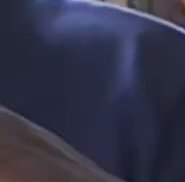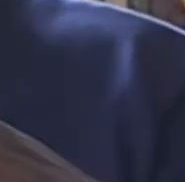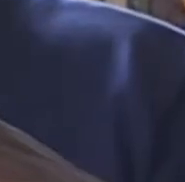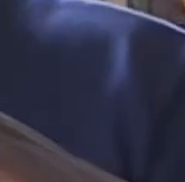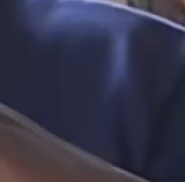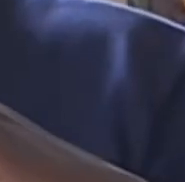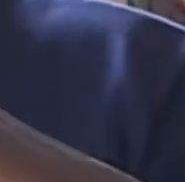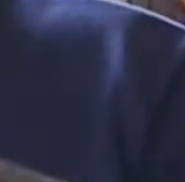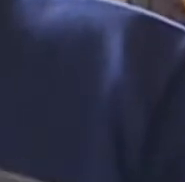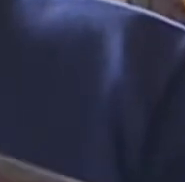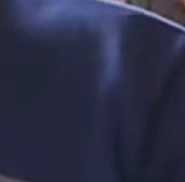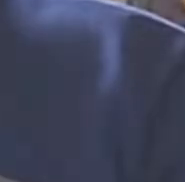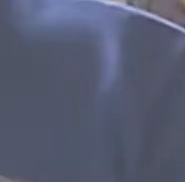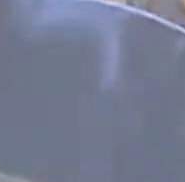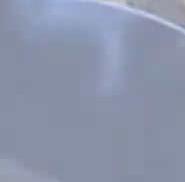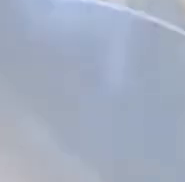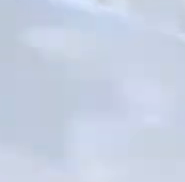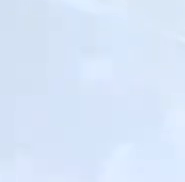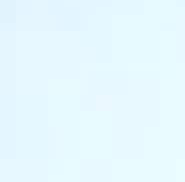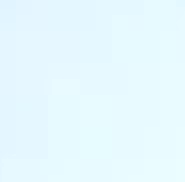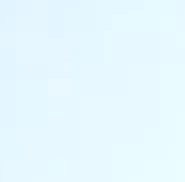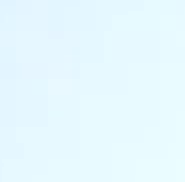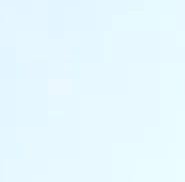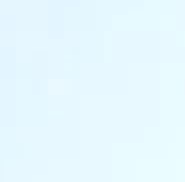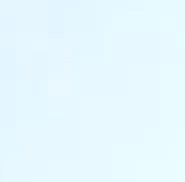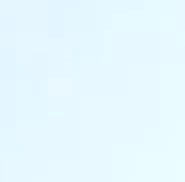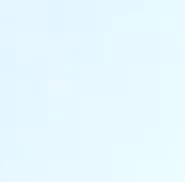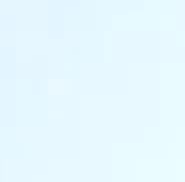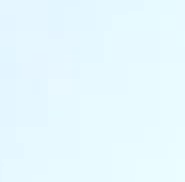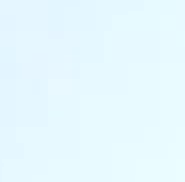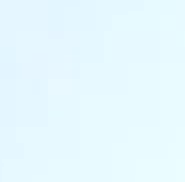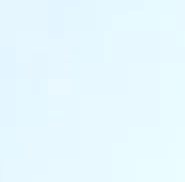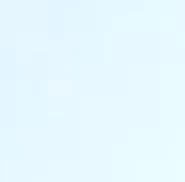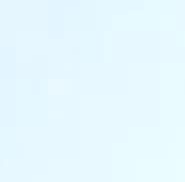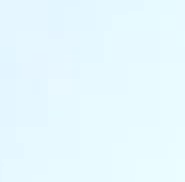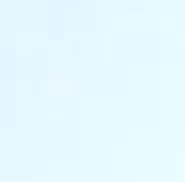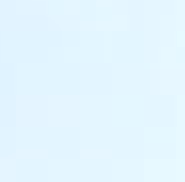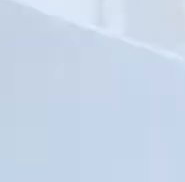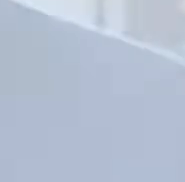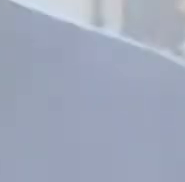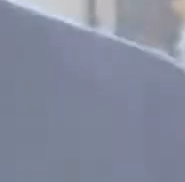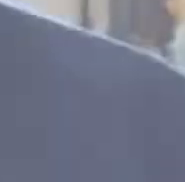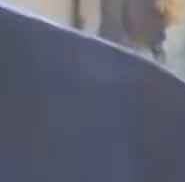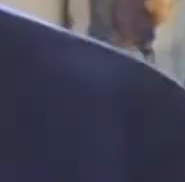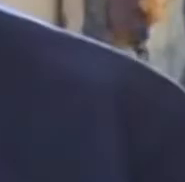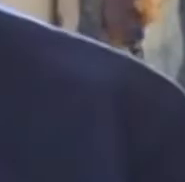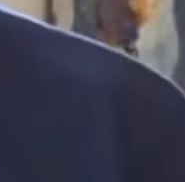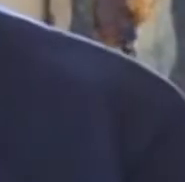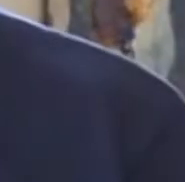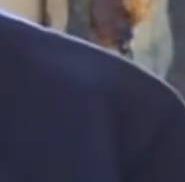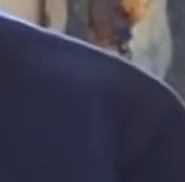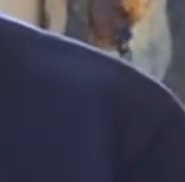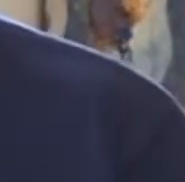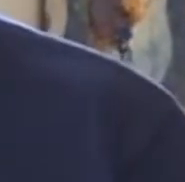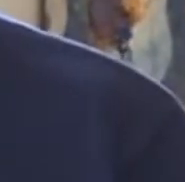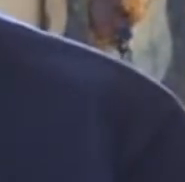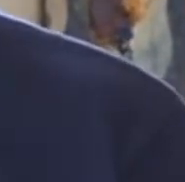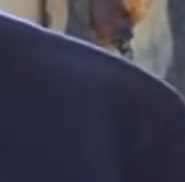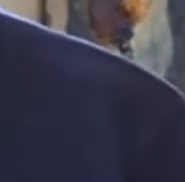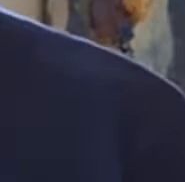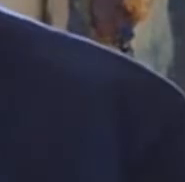both can have conversations between and within. The second principle, of course, it's beauty.